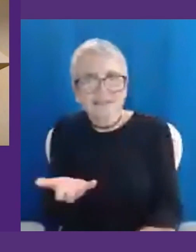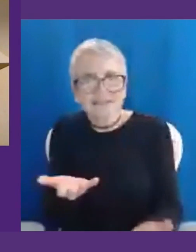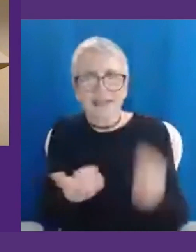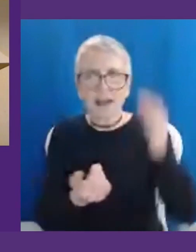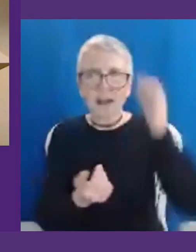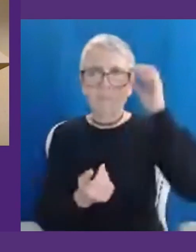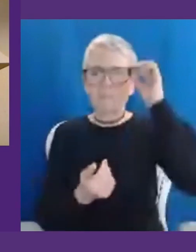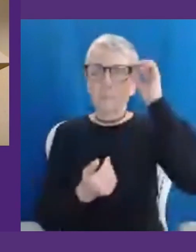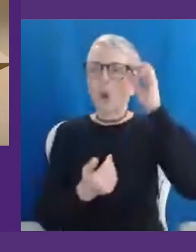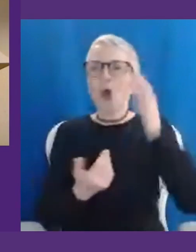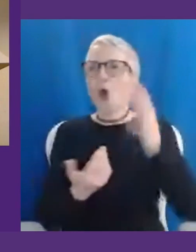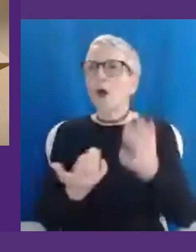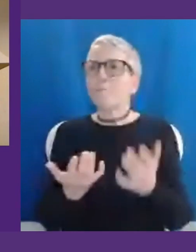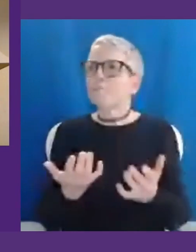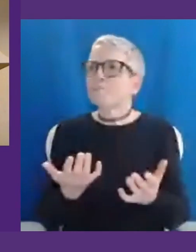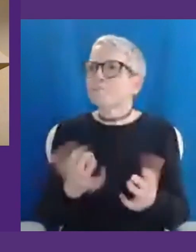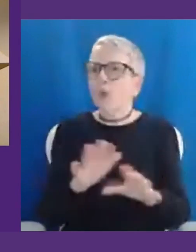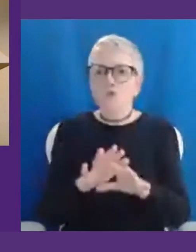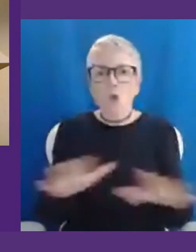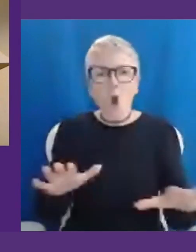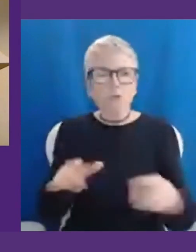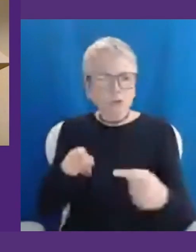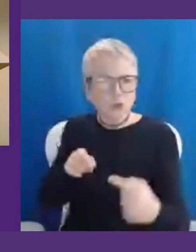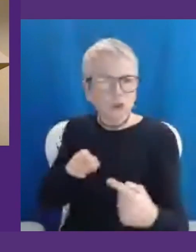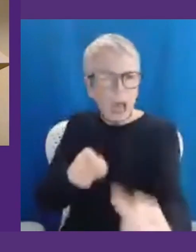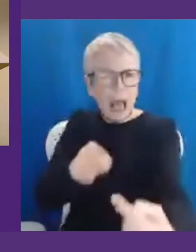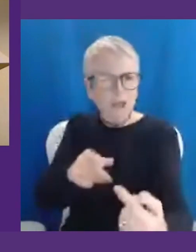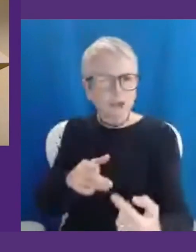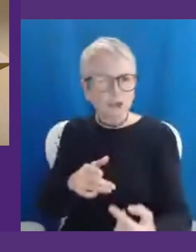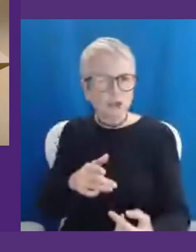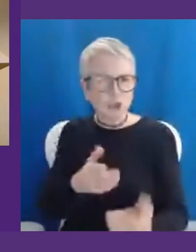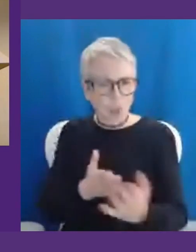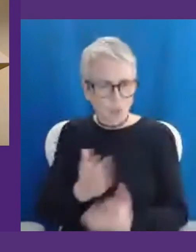one person at a time, comedy